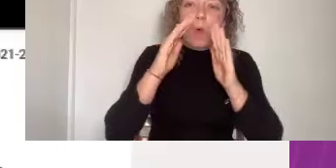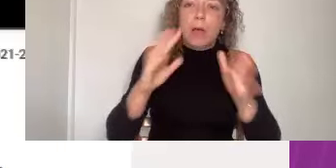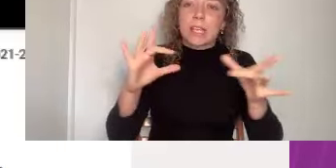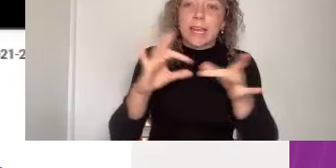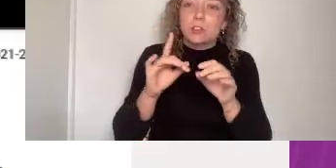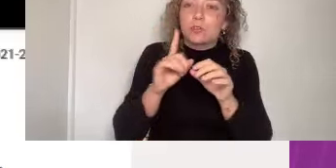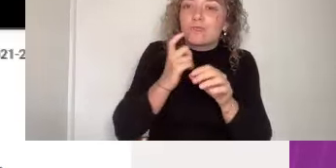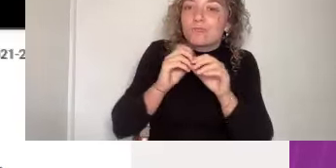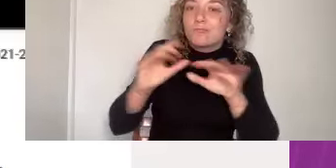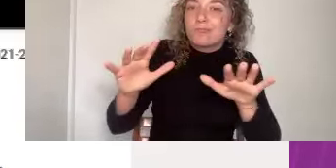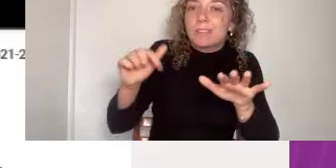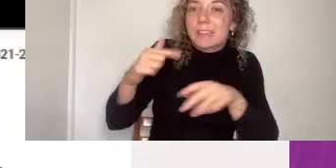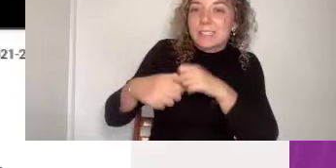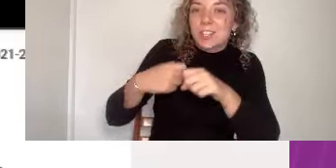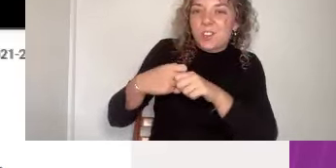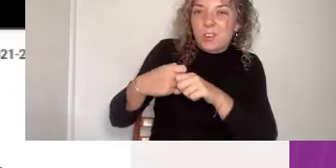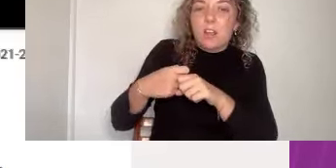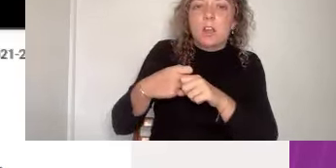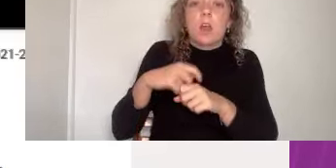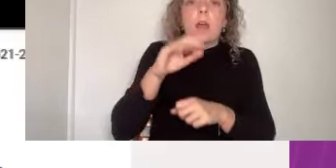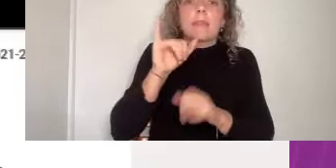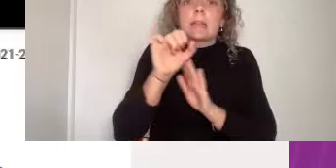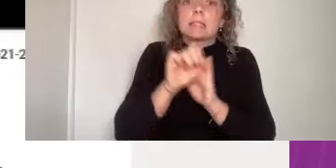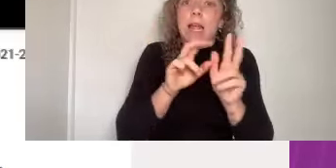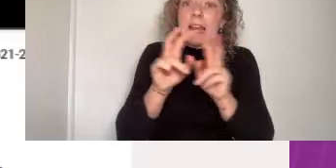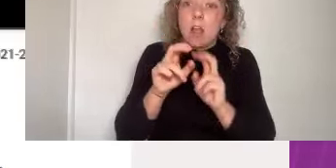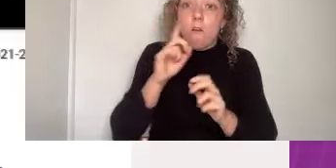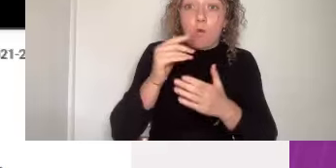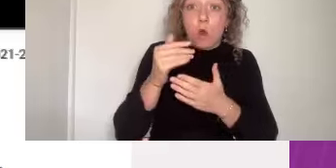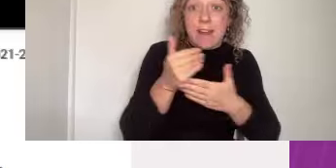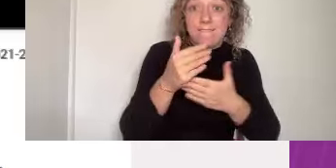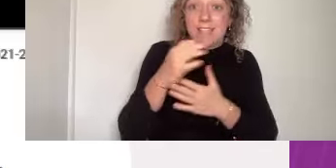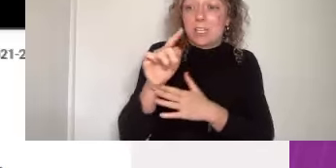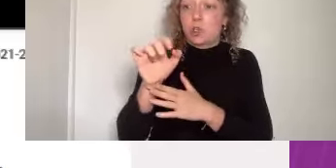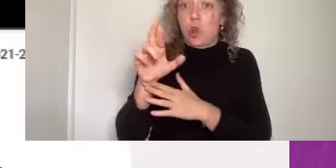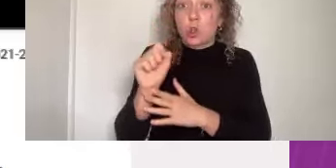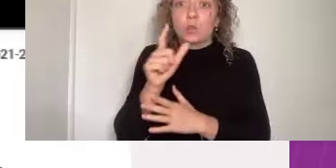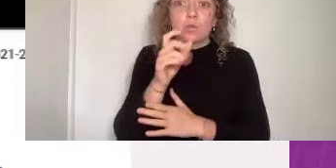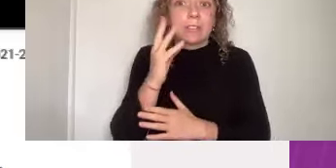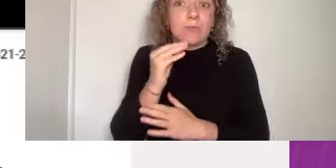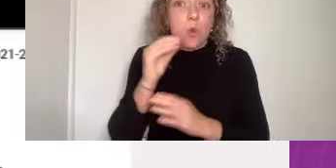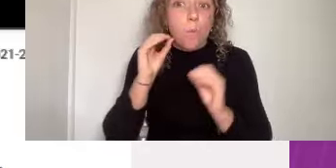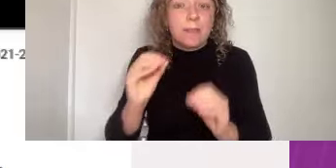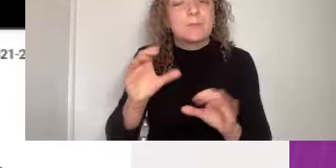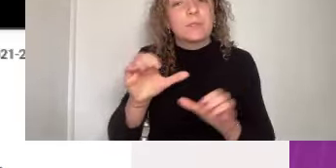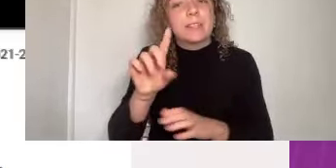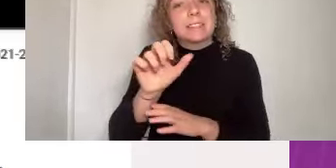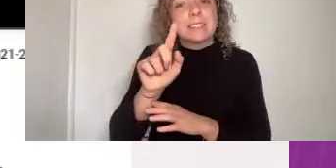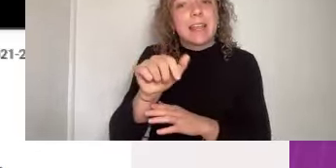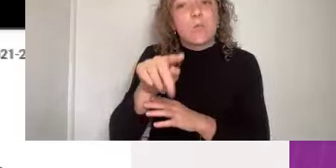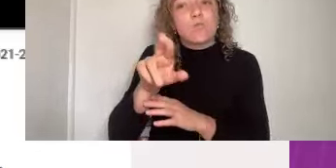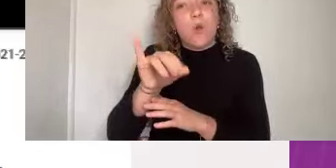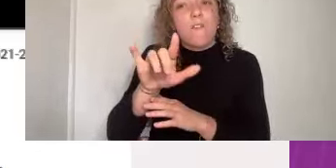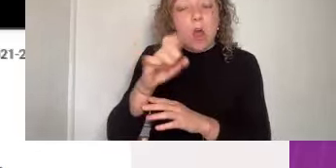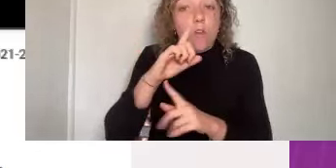year. It was our 50-state analysis of infants and toddlers experiencing homelessness. So we did a data profile that looks just like this